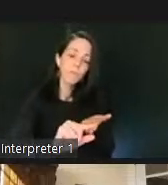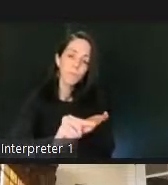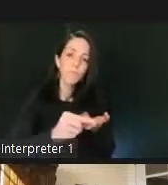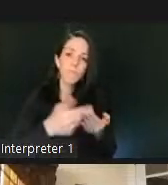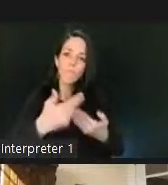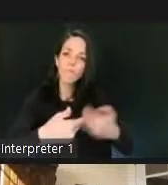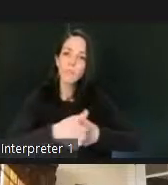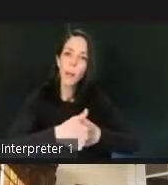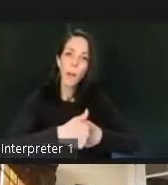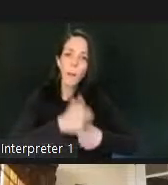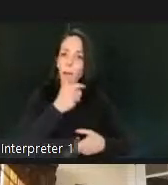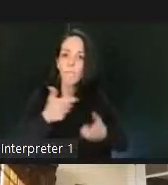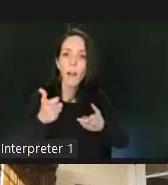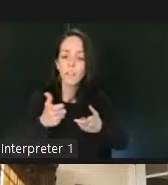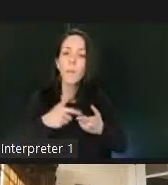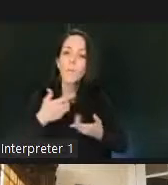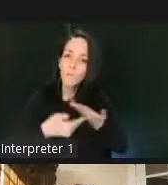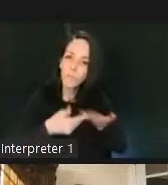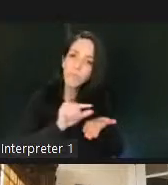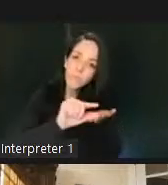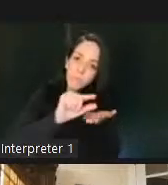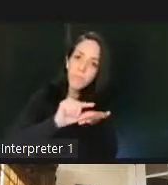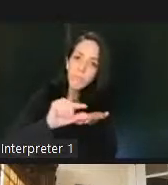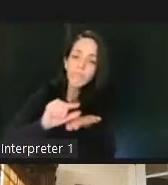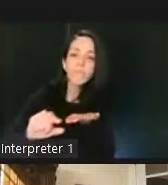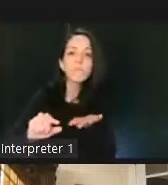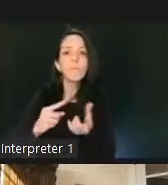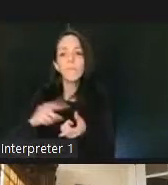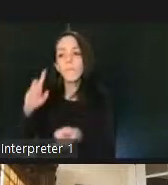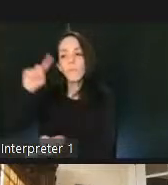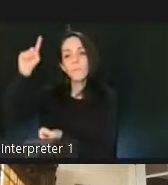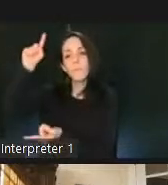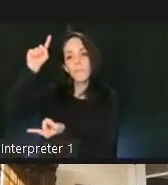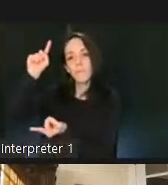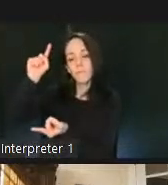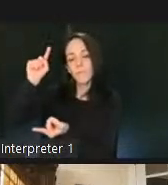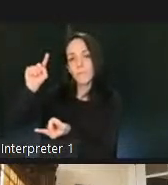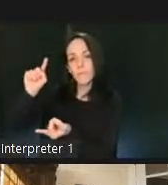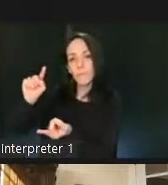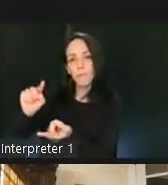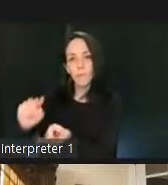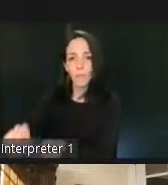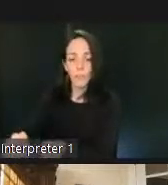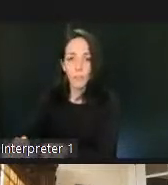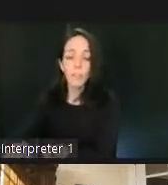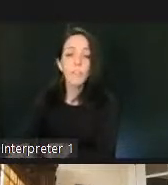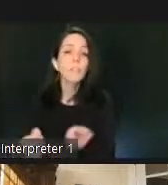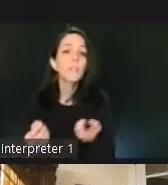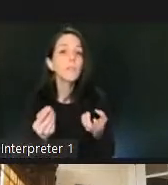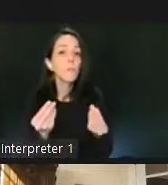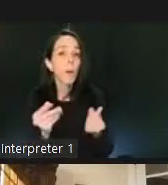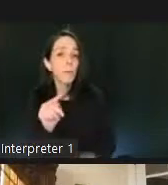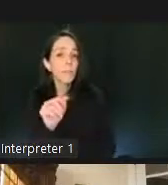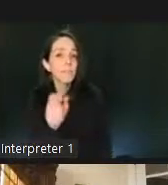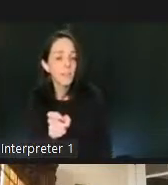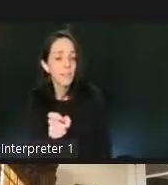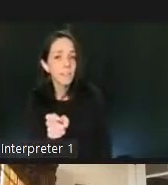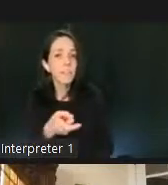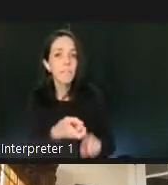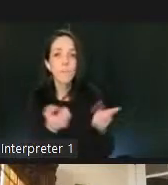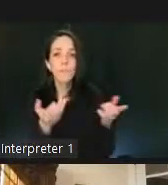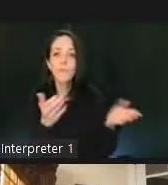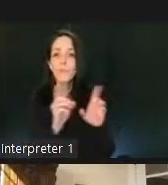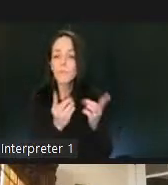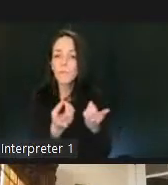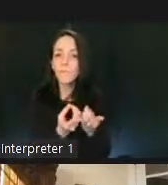time, and we'll start to see significantly less of that revenue. And then the property taxes from the service district will